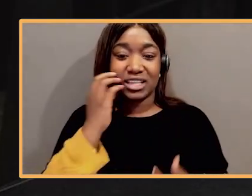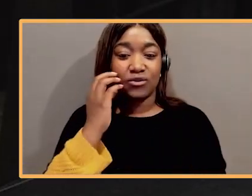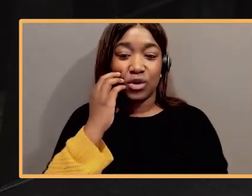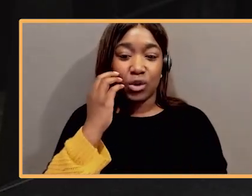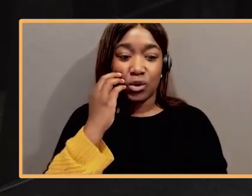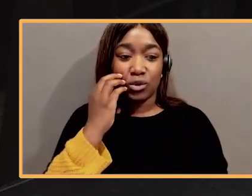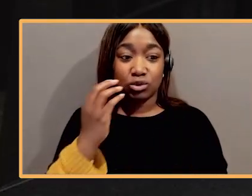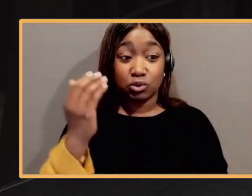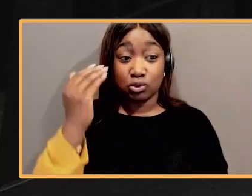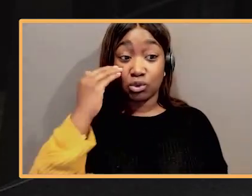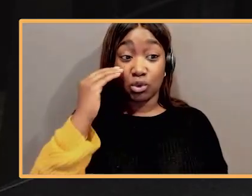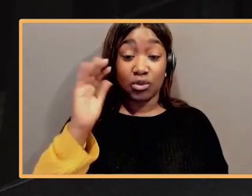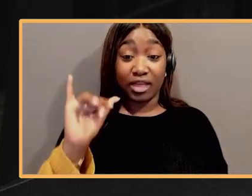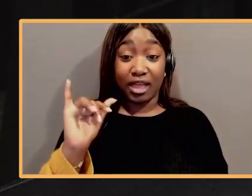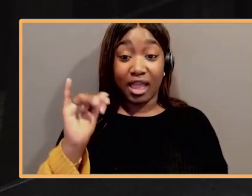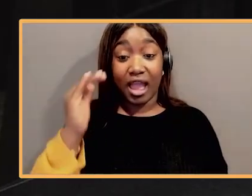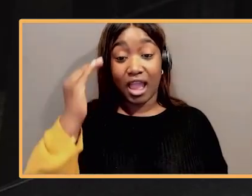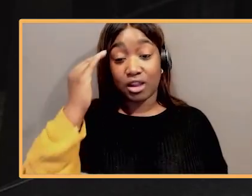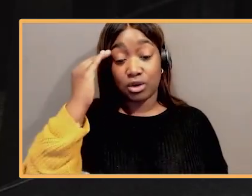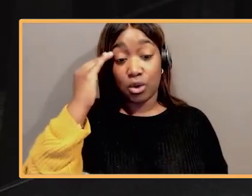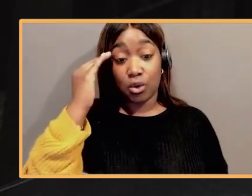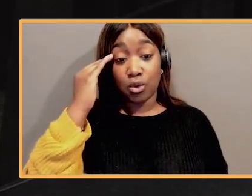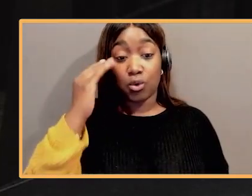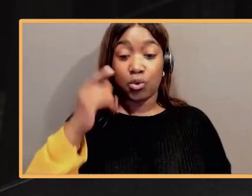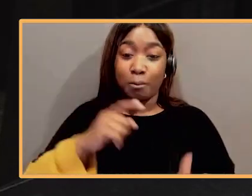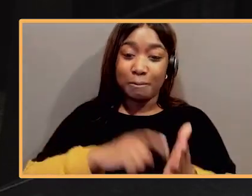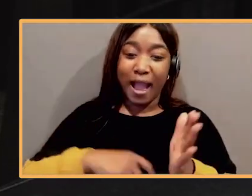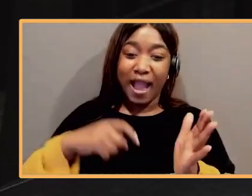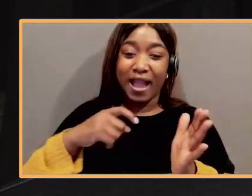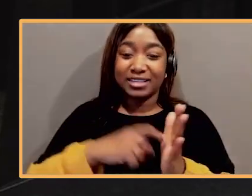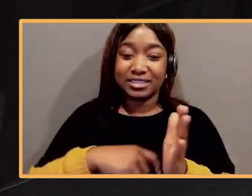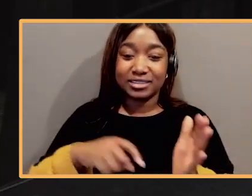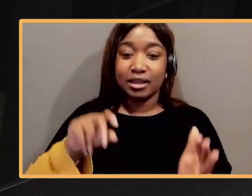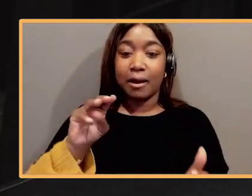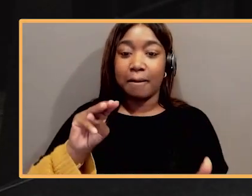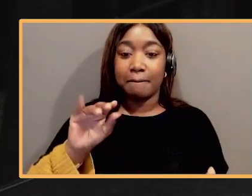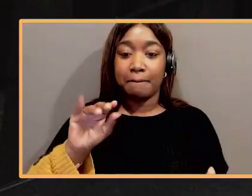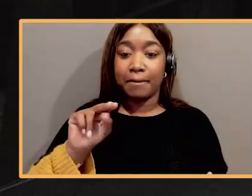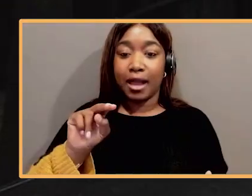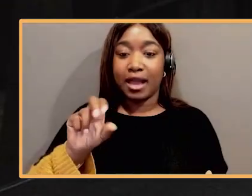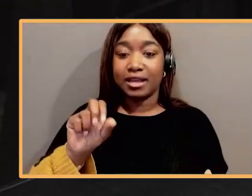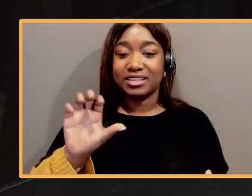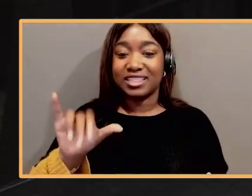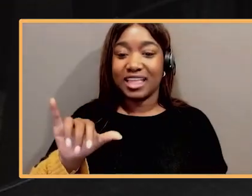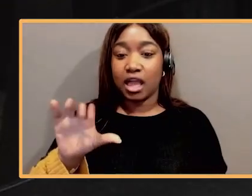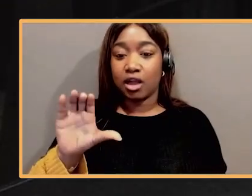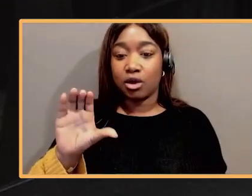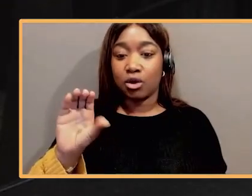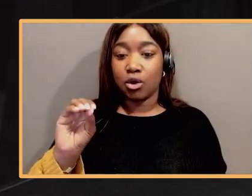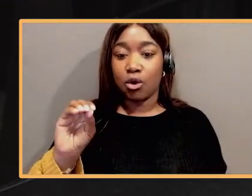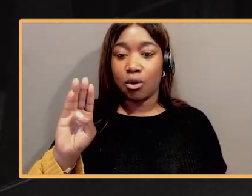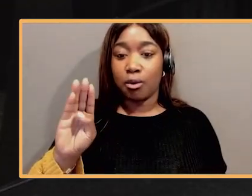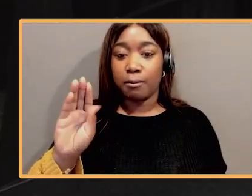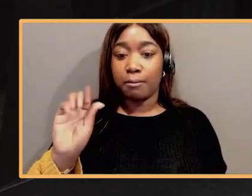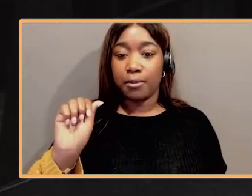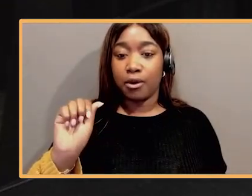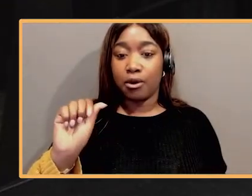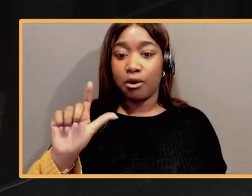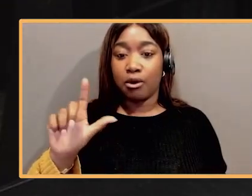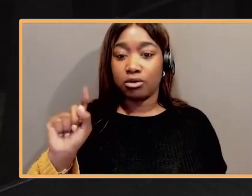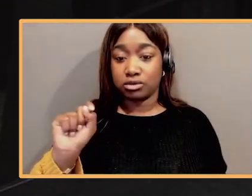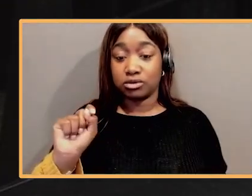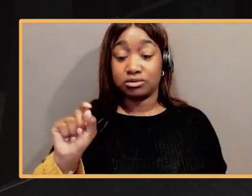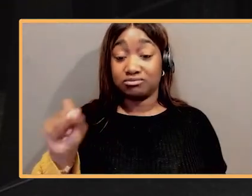who mines that cobalt and so forth, right? Yet I don't mind going